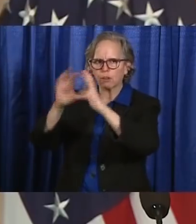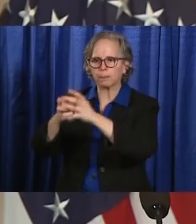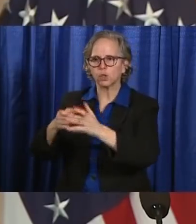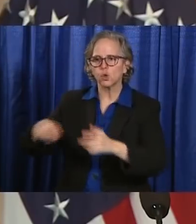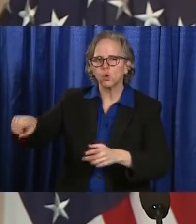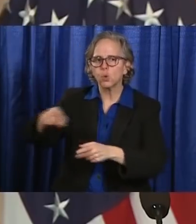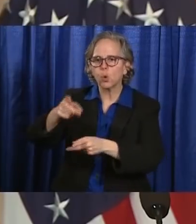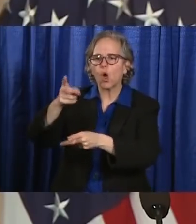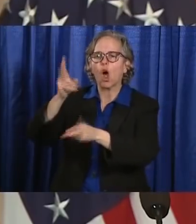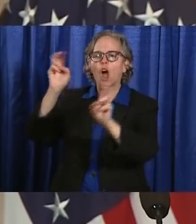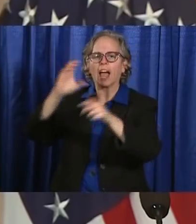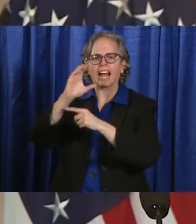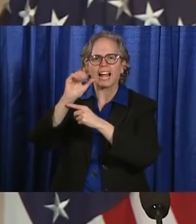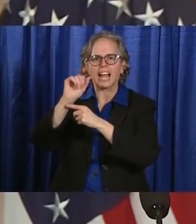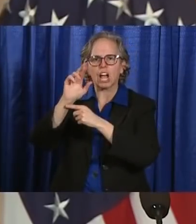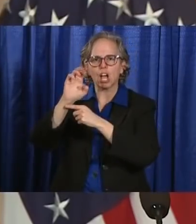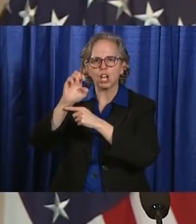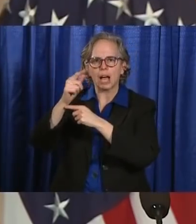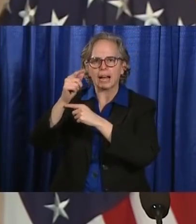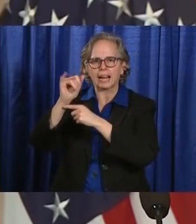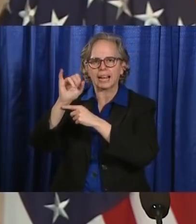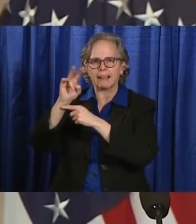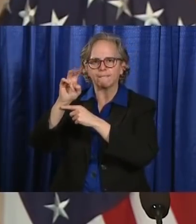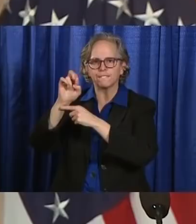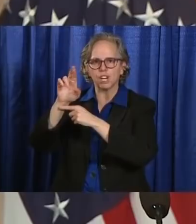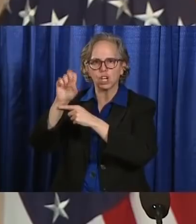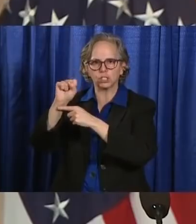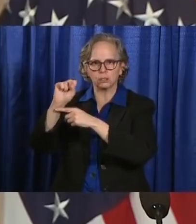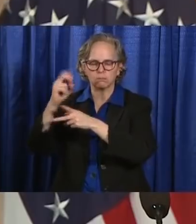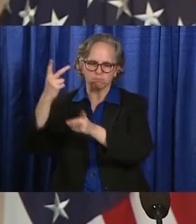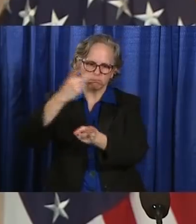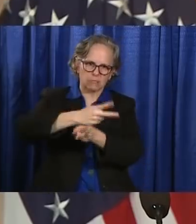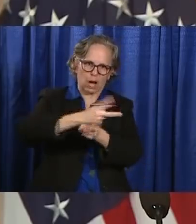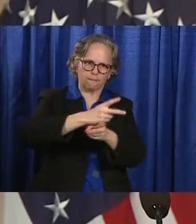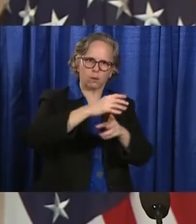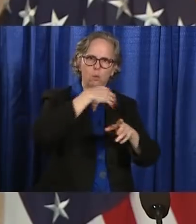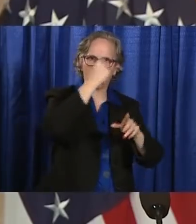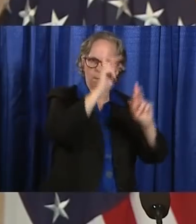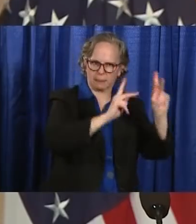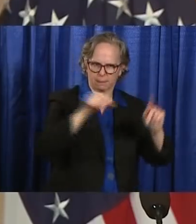I want to talk a bit about our caregivers and also to our caregivers.